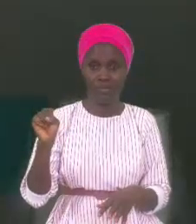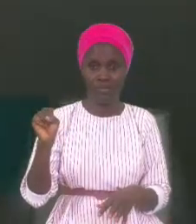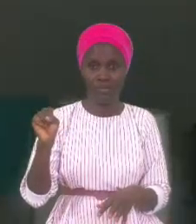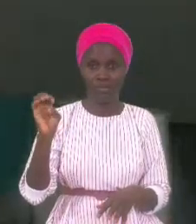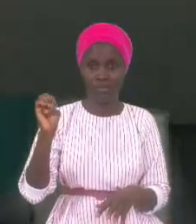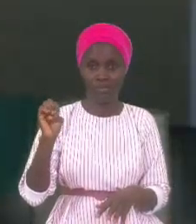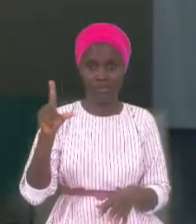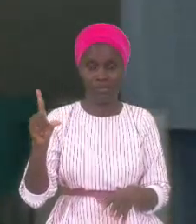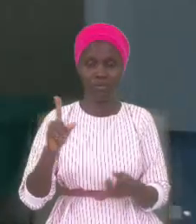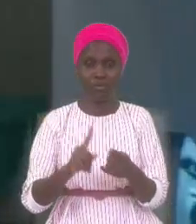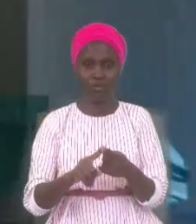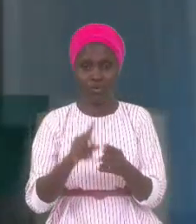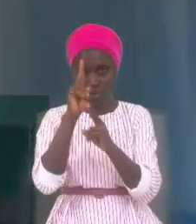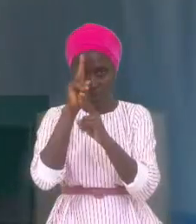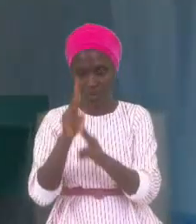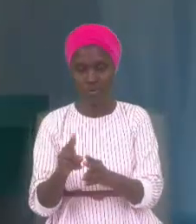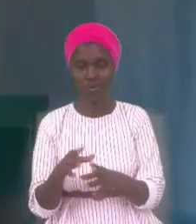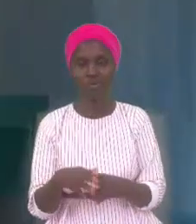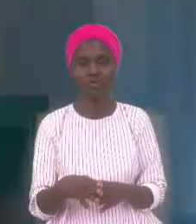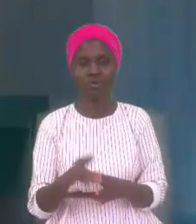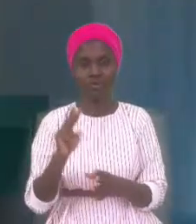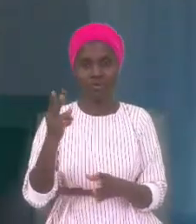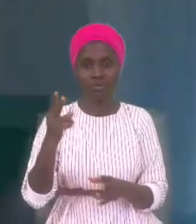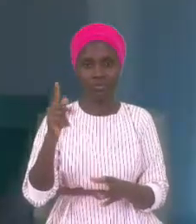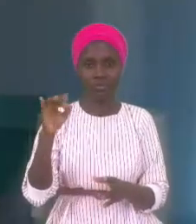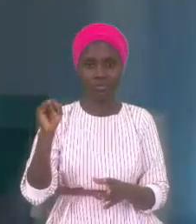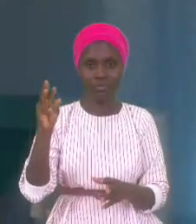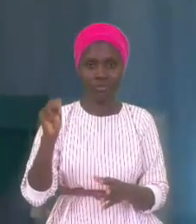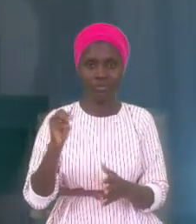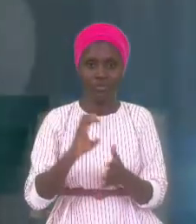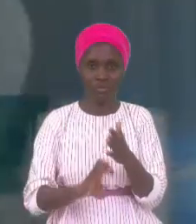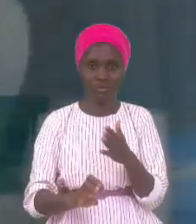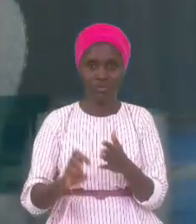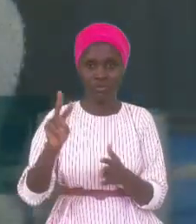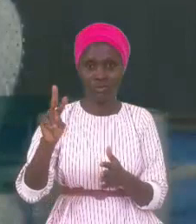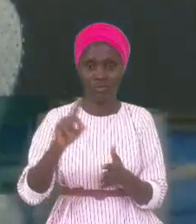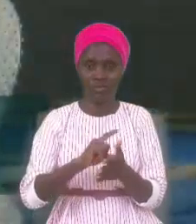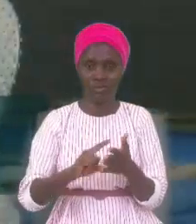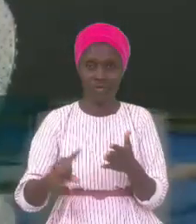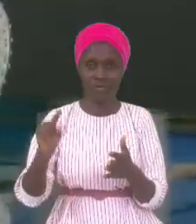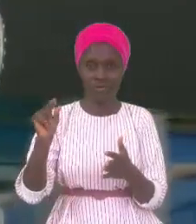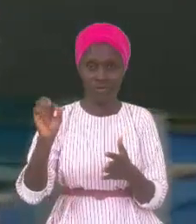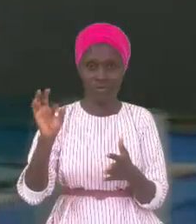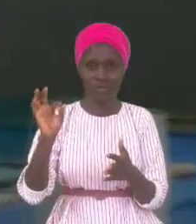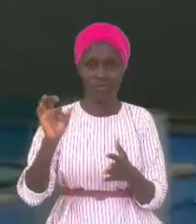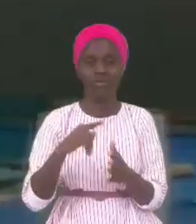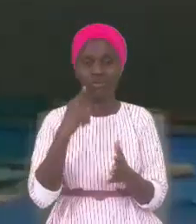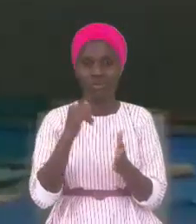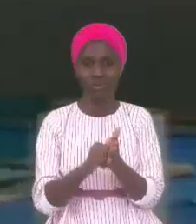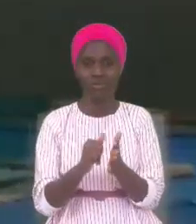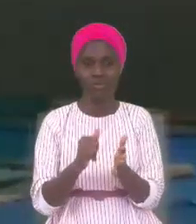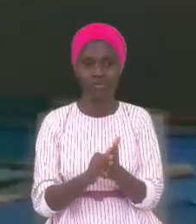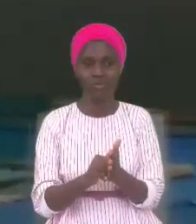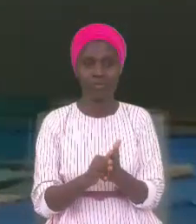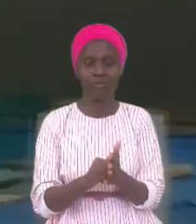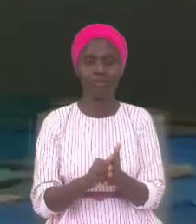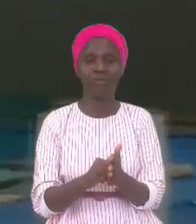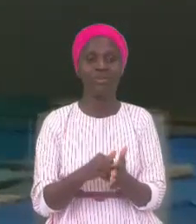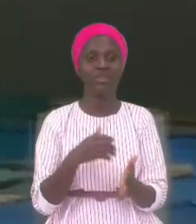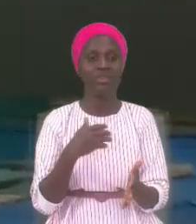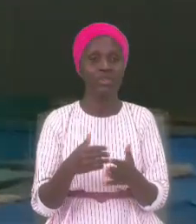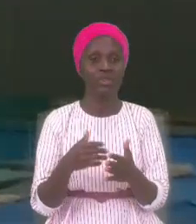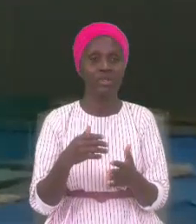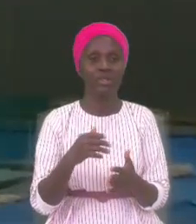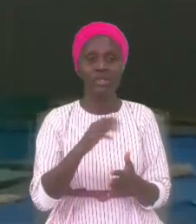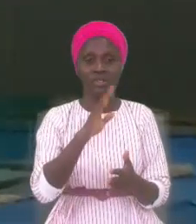2 Timothy chapter 2, reading from verse 19, he says, nevertheless, the foundation of God stand sure, having